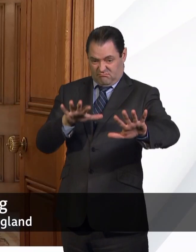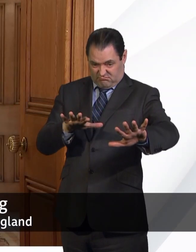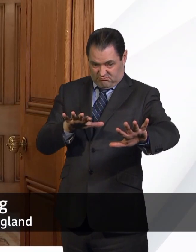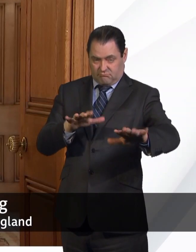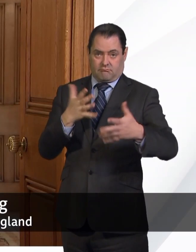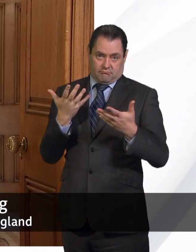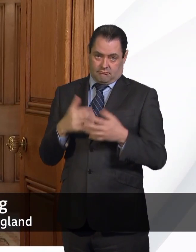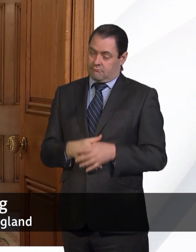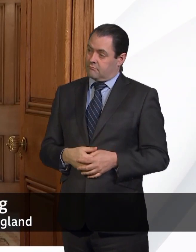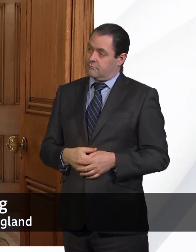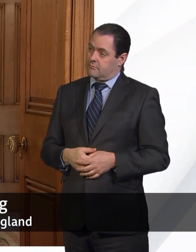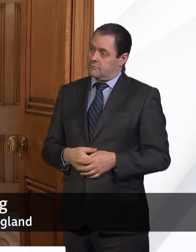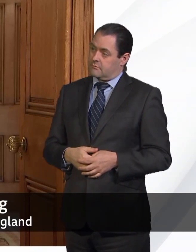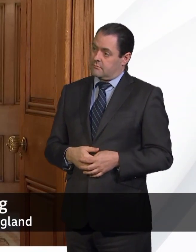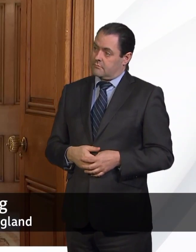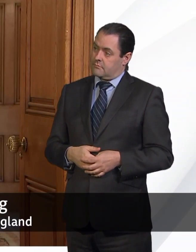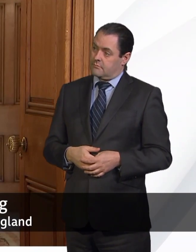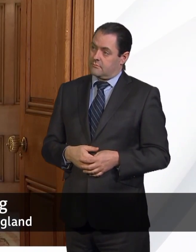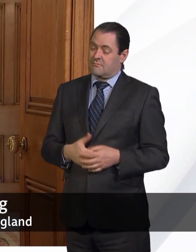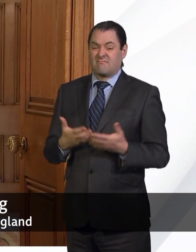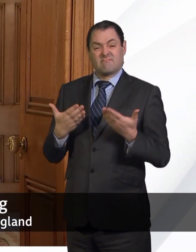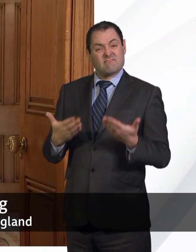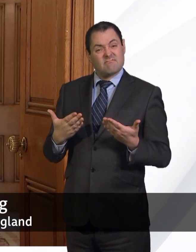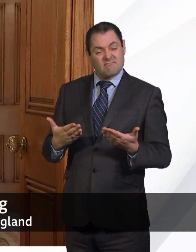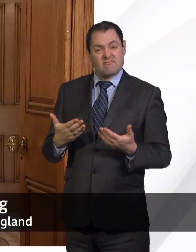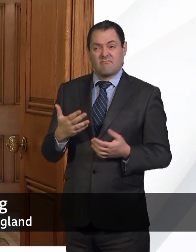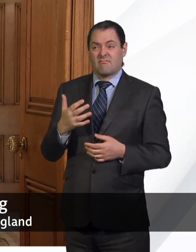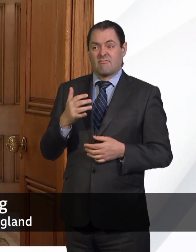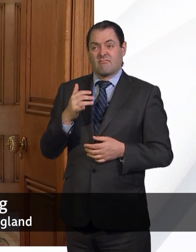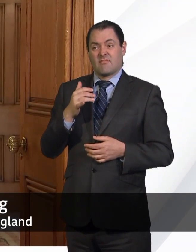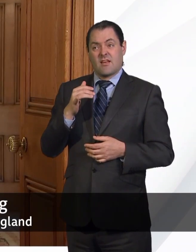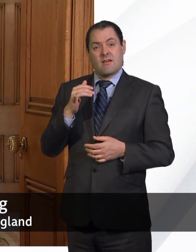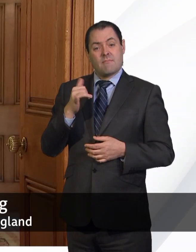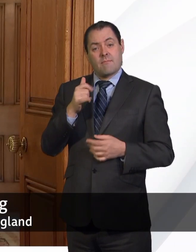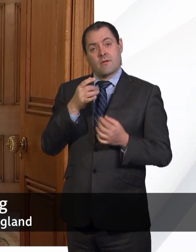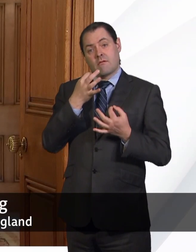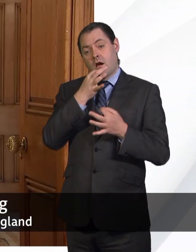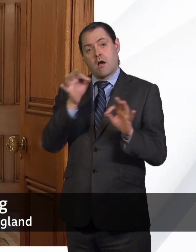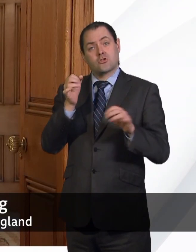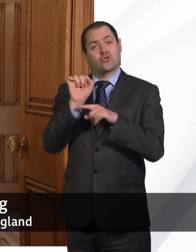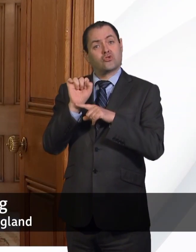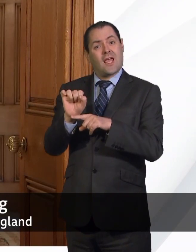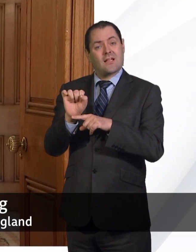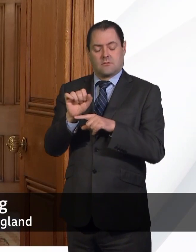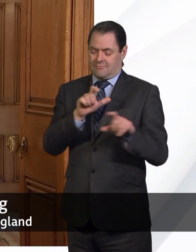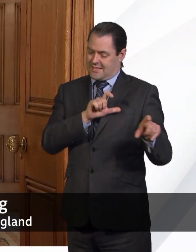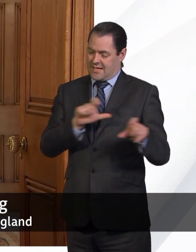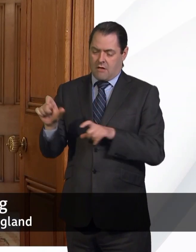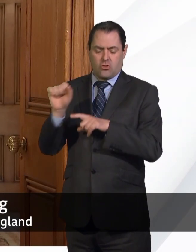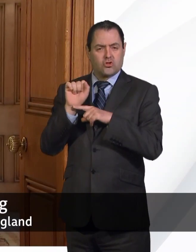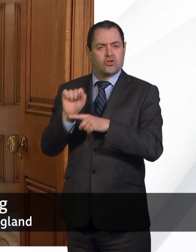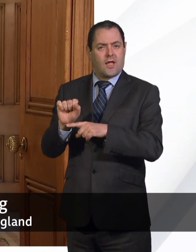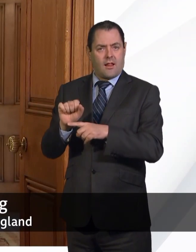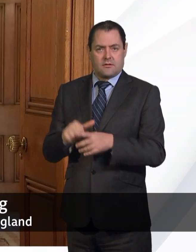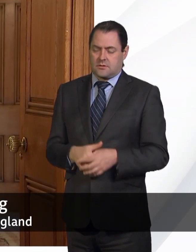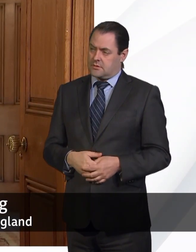I am afraid that those who have been asked to shield themselves should continue to do so. And I